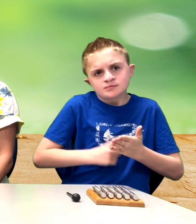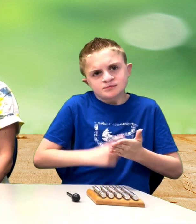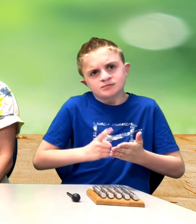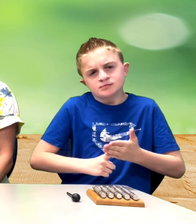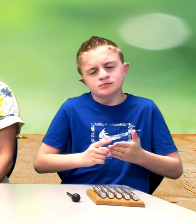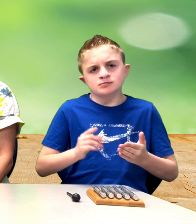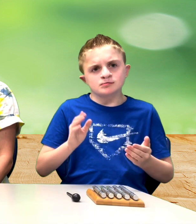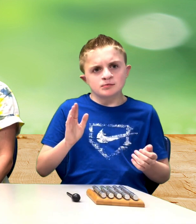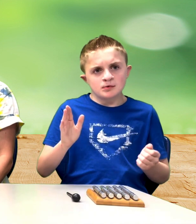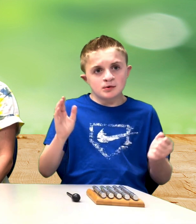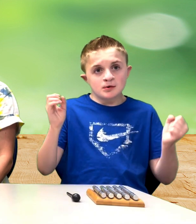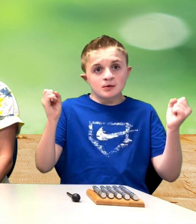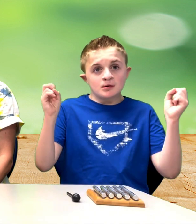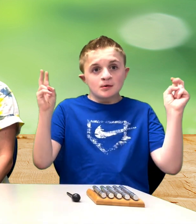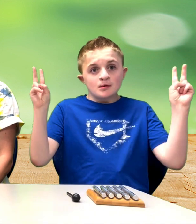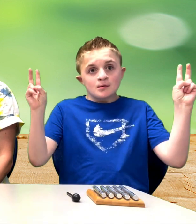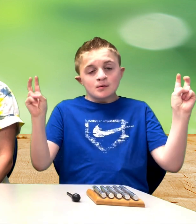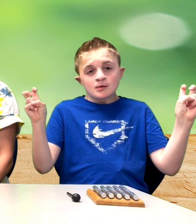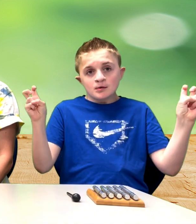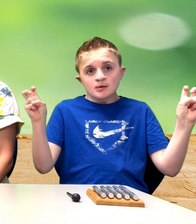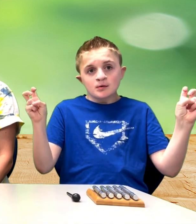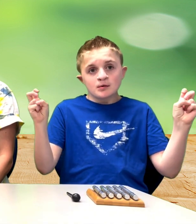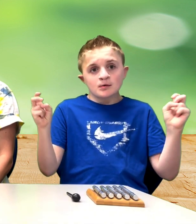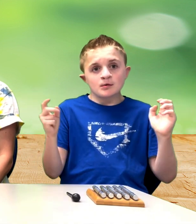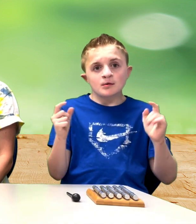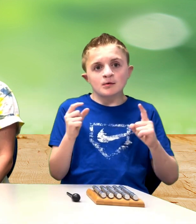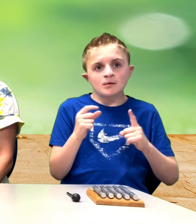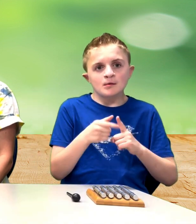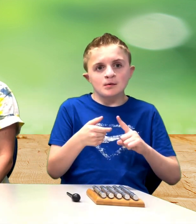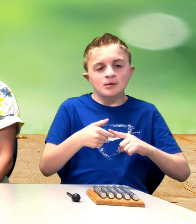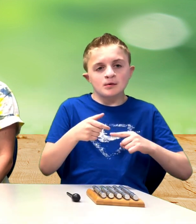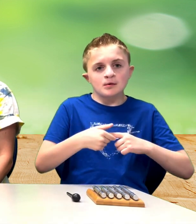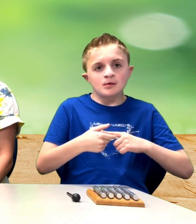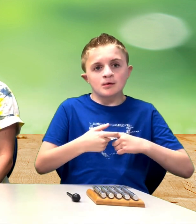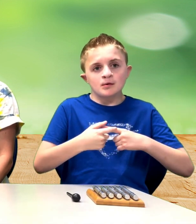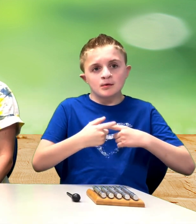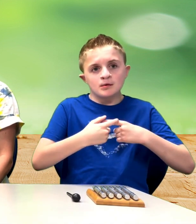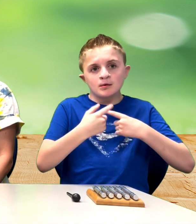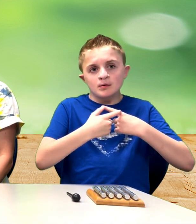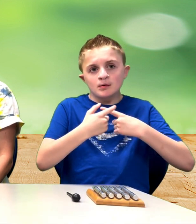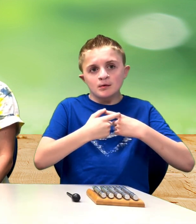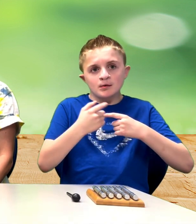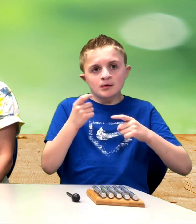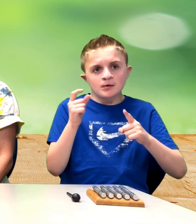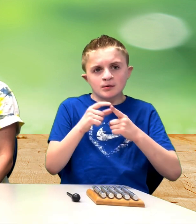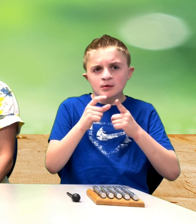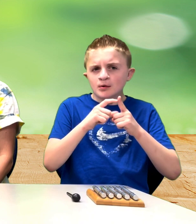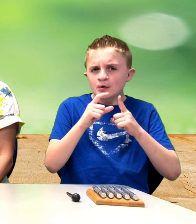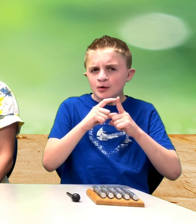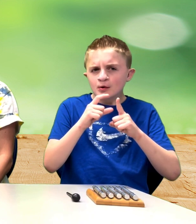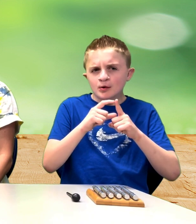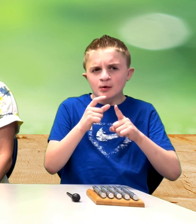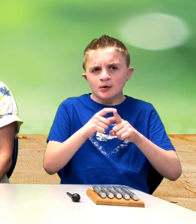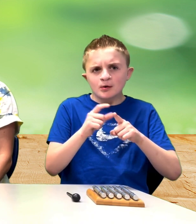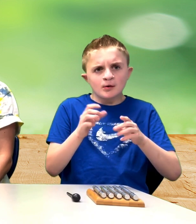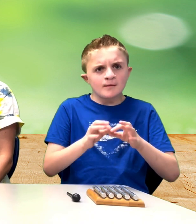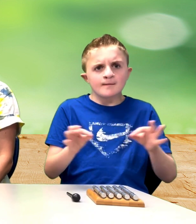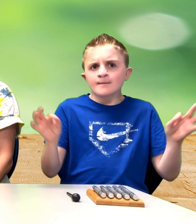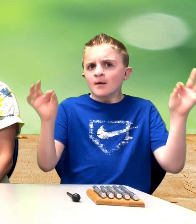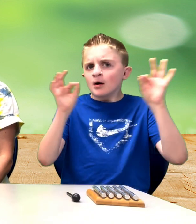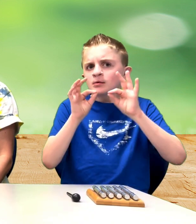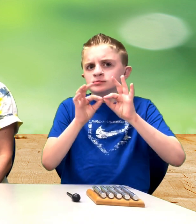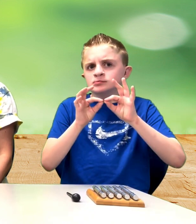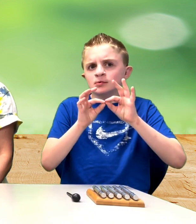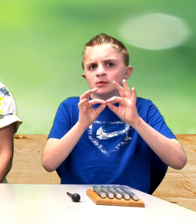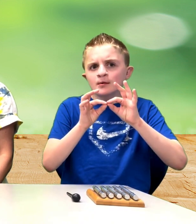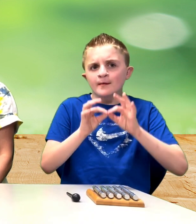Words matter. I want to ask everyone a question. I want you to take a